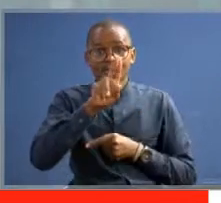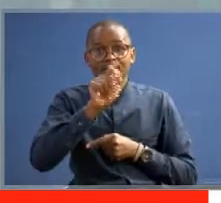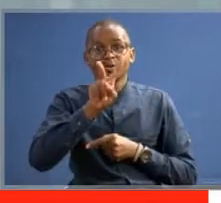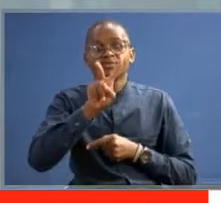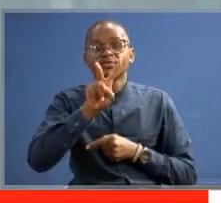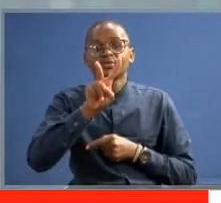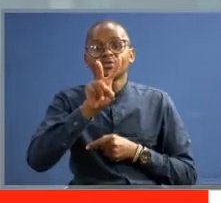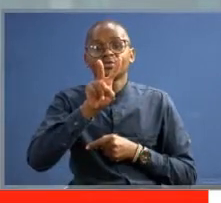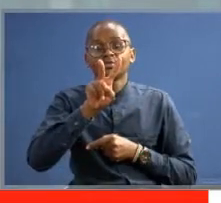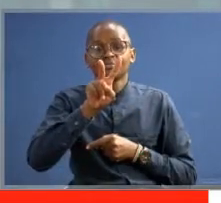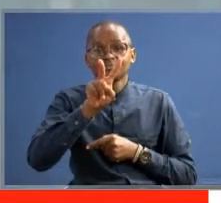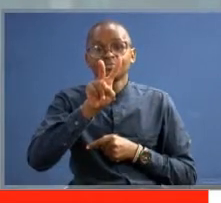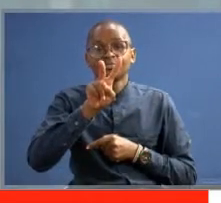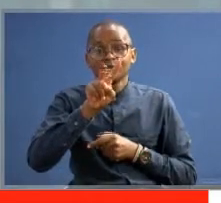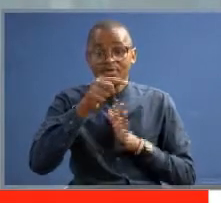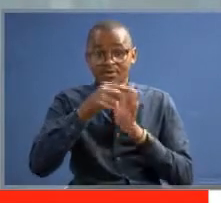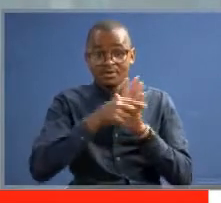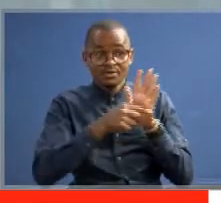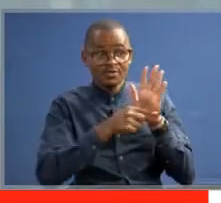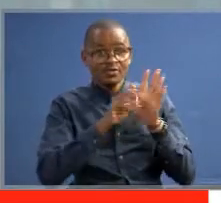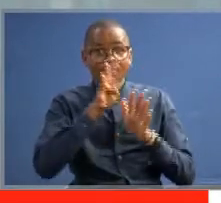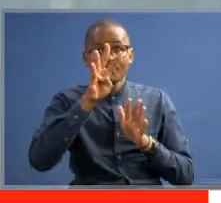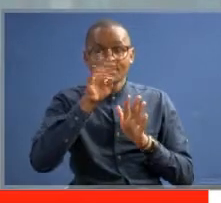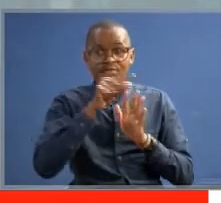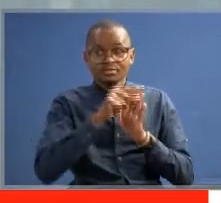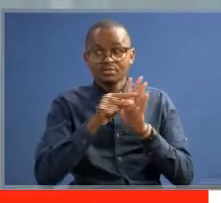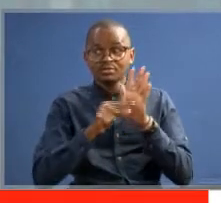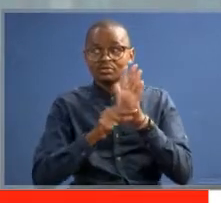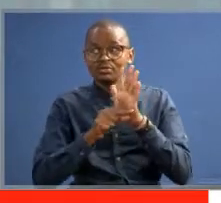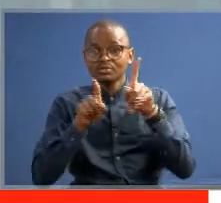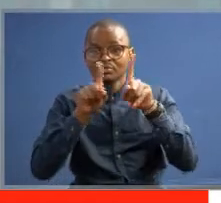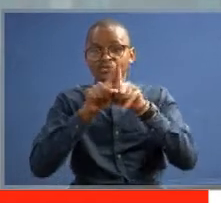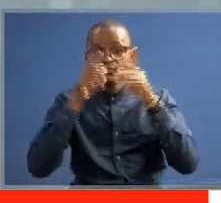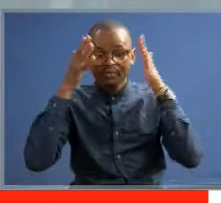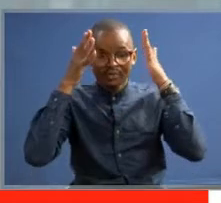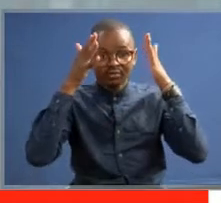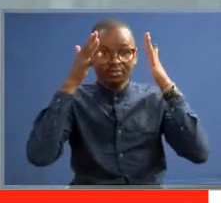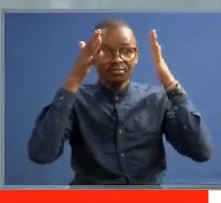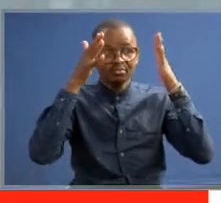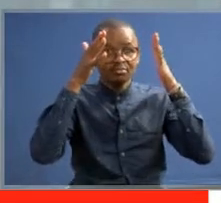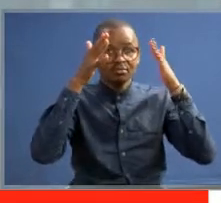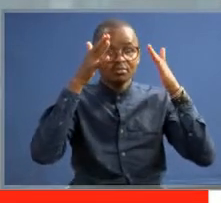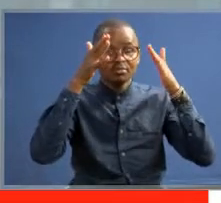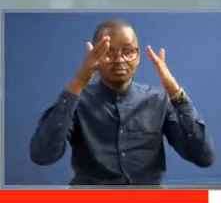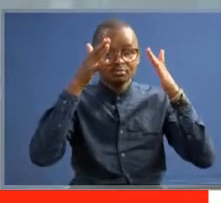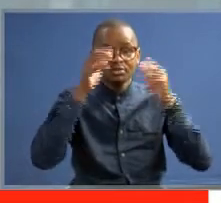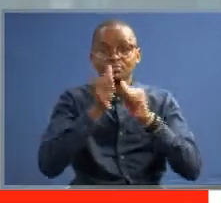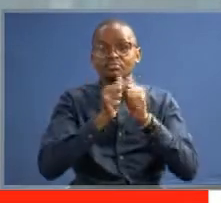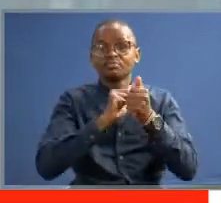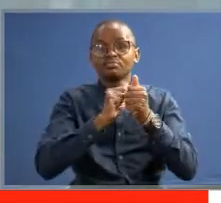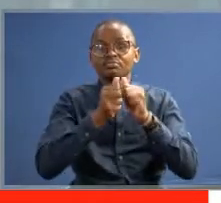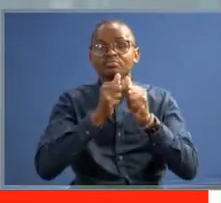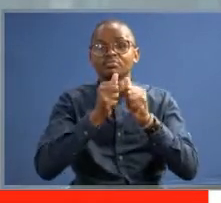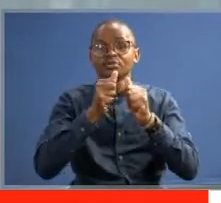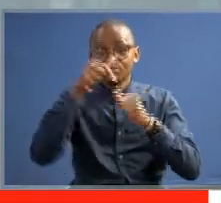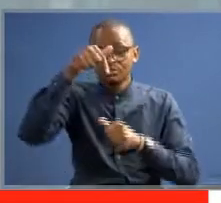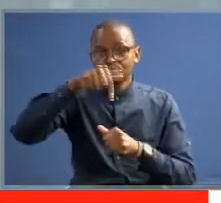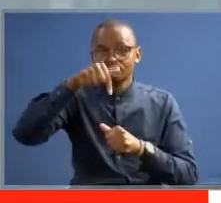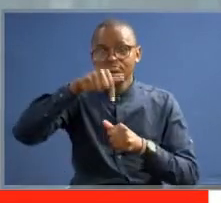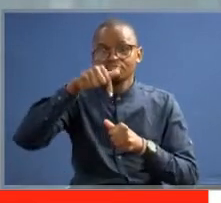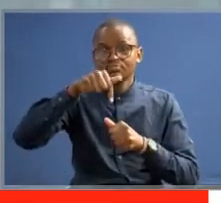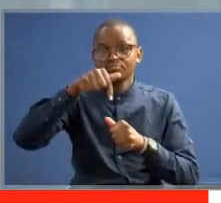UTV, in regard and in line with the Big Four agenda, would also focus on matters sports. Now,